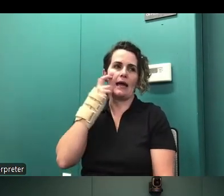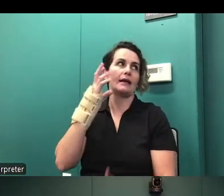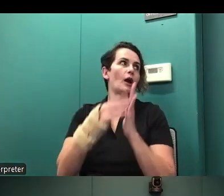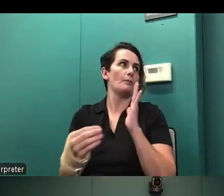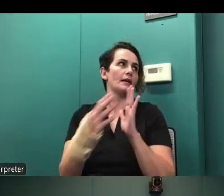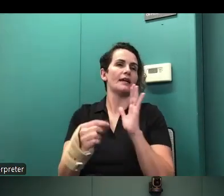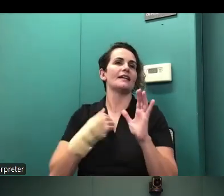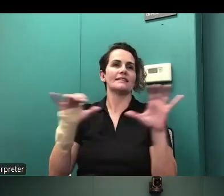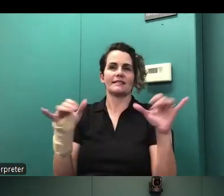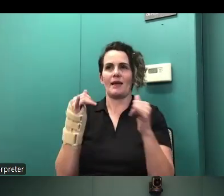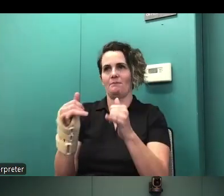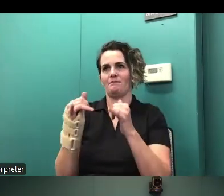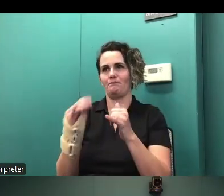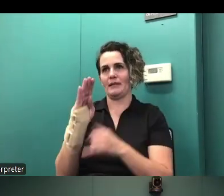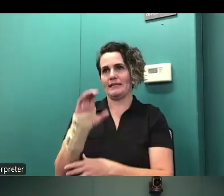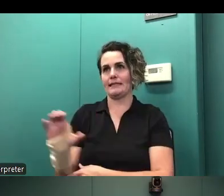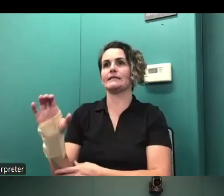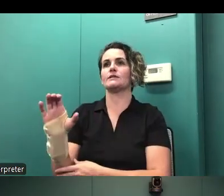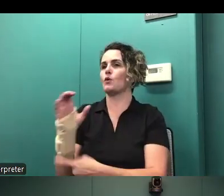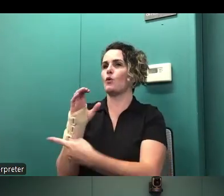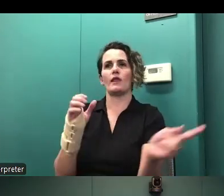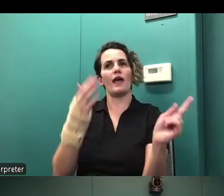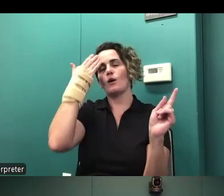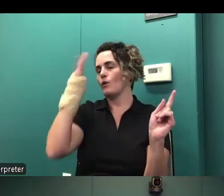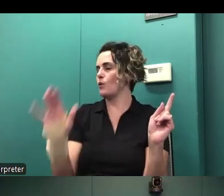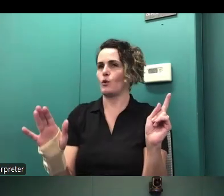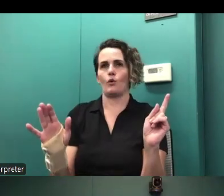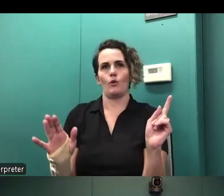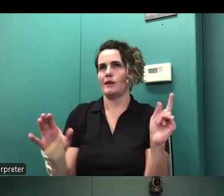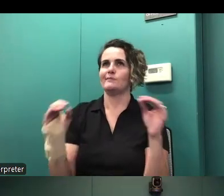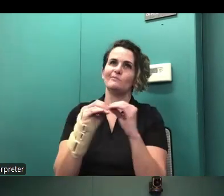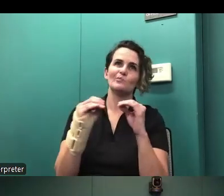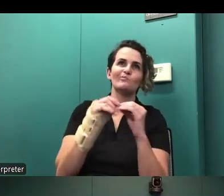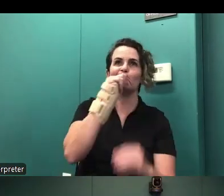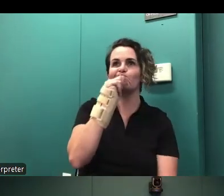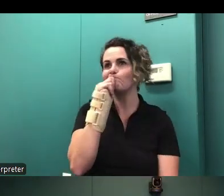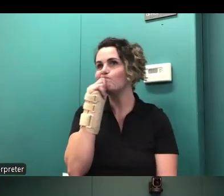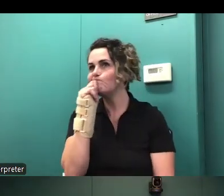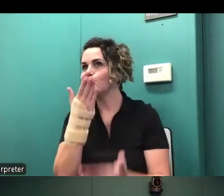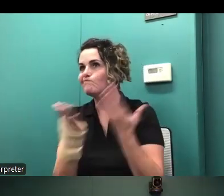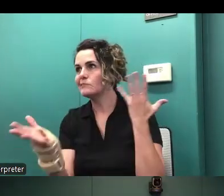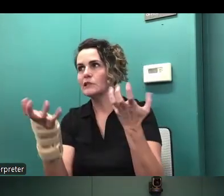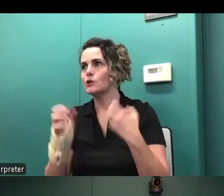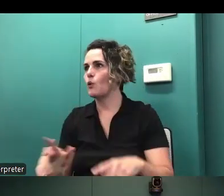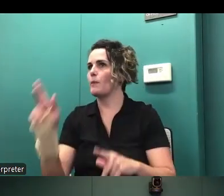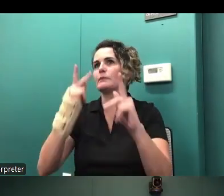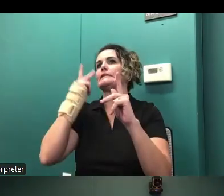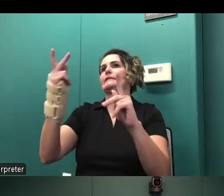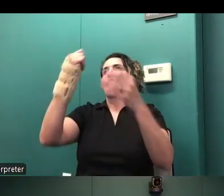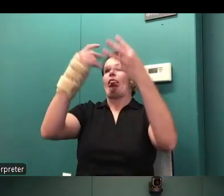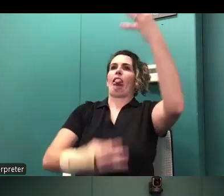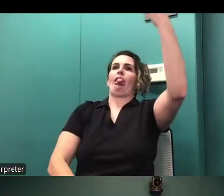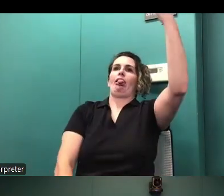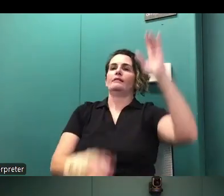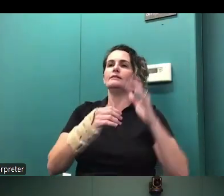do. I do the same thing. I do the BCC I do so that they BCC don't on know. everything. It's more of a confidentiality type thing that you don't want people to know. And then they